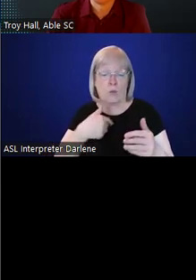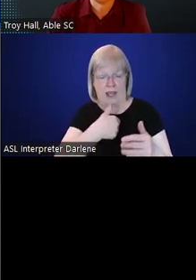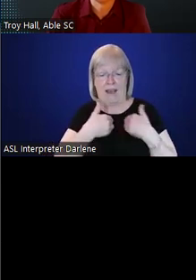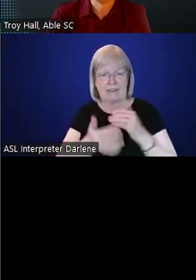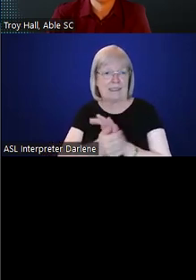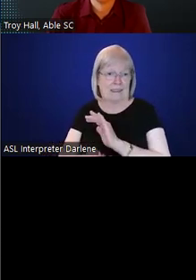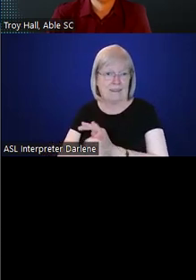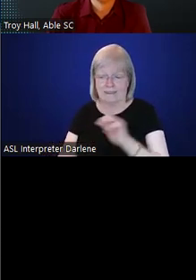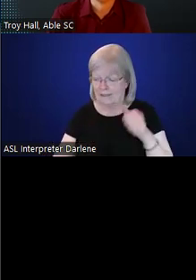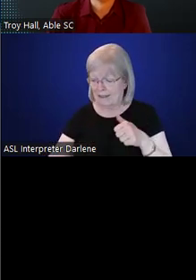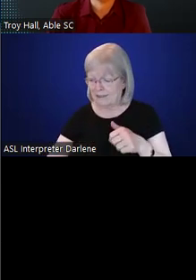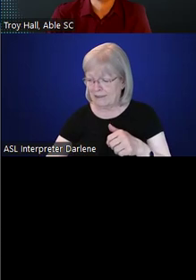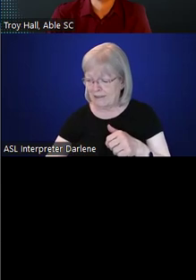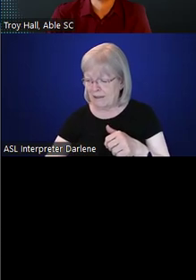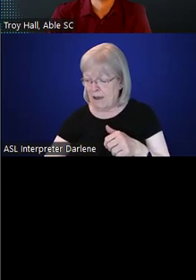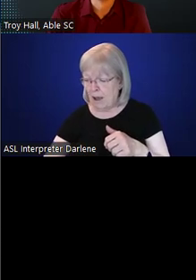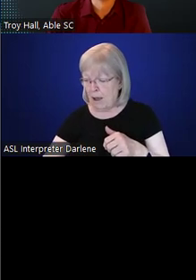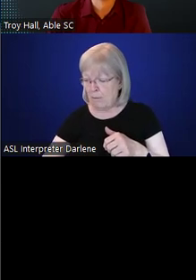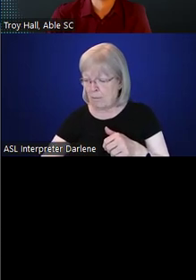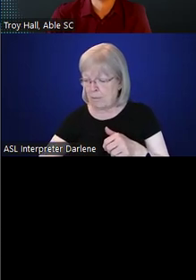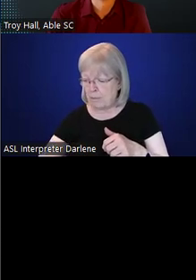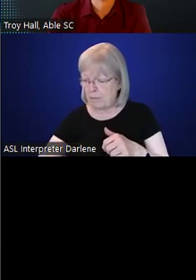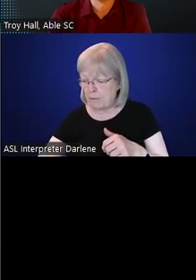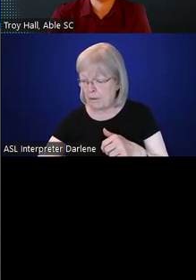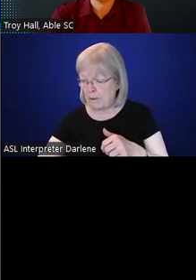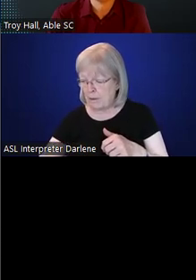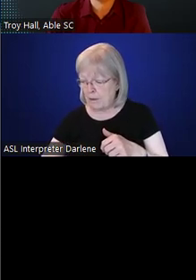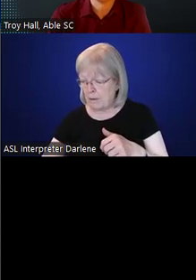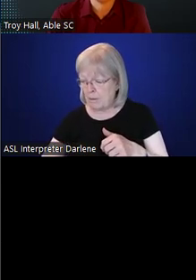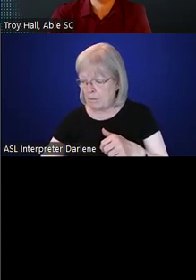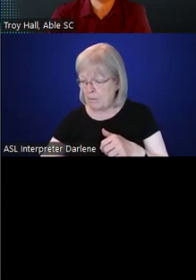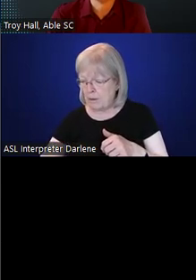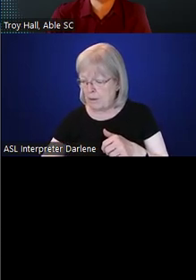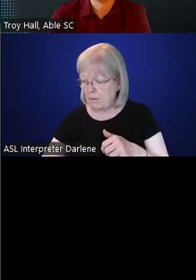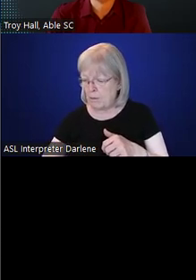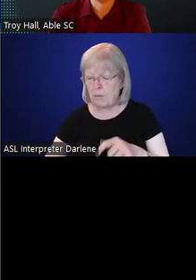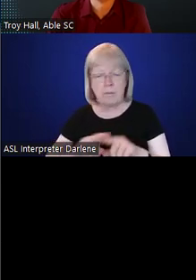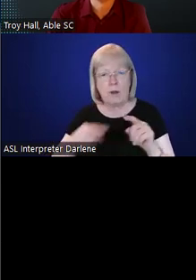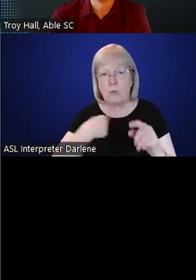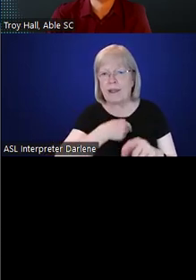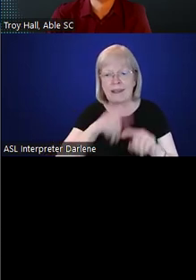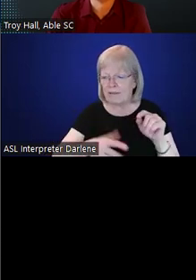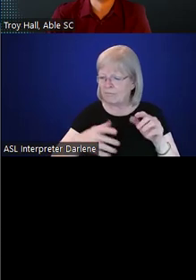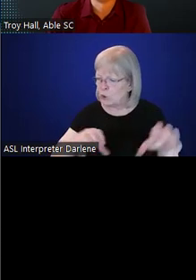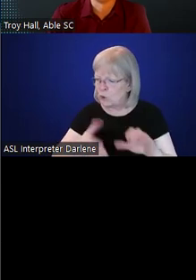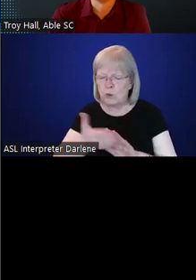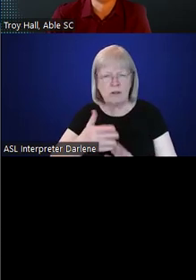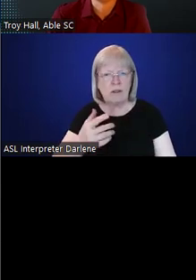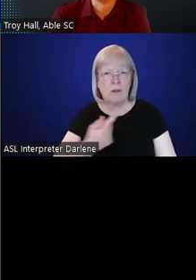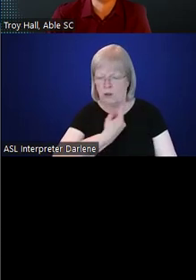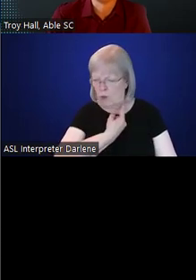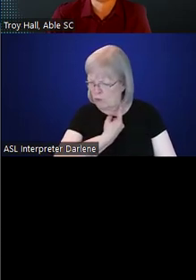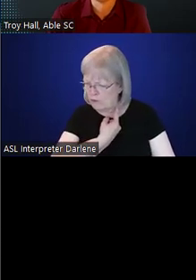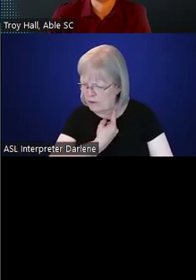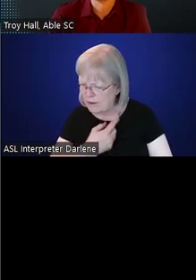incredibly talented, but this is not something we can do solo, right? Everyone kind of has a part to play